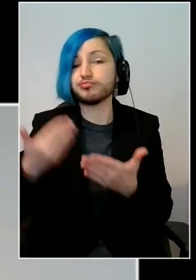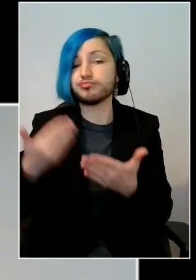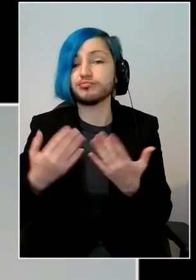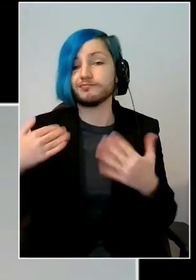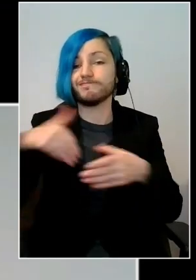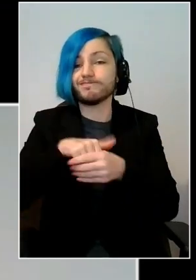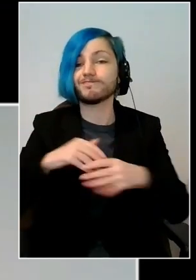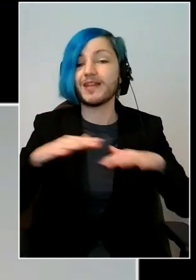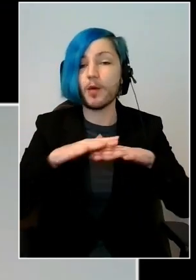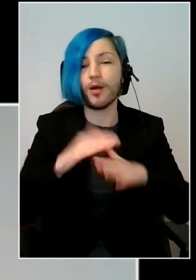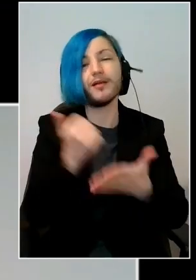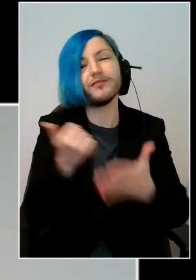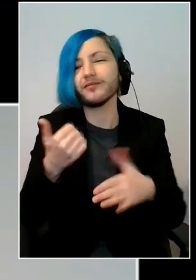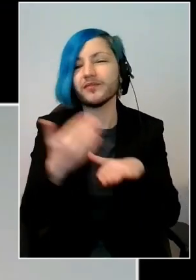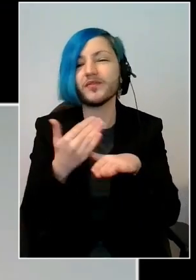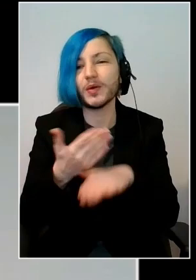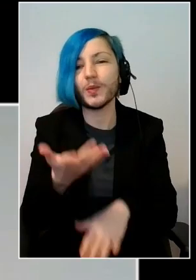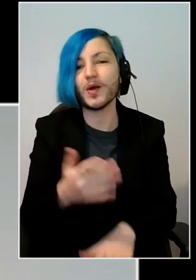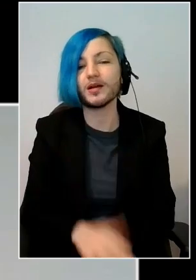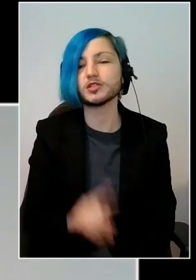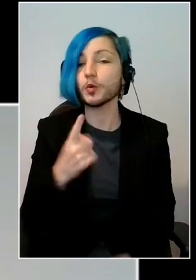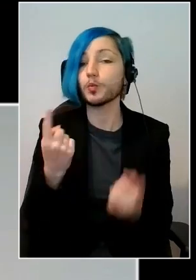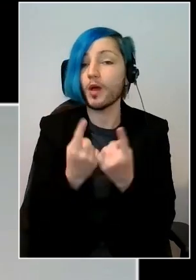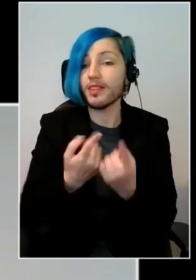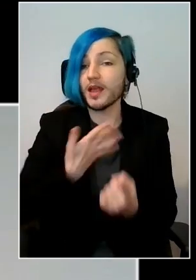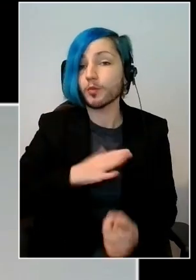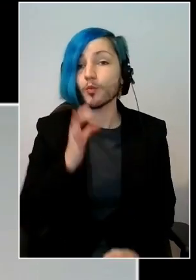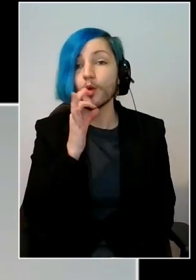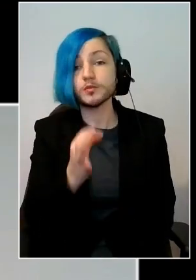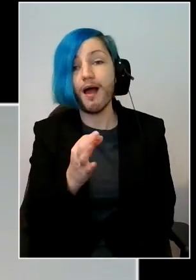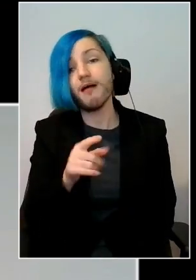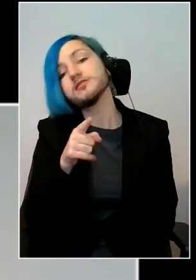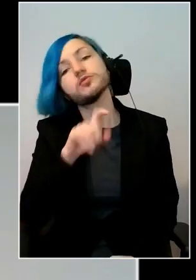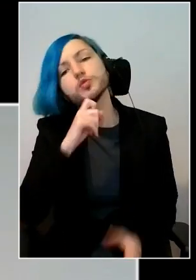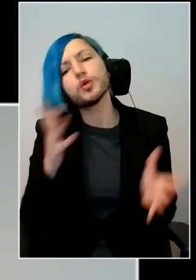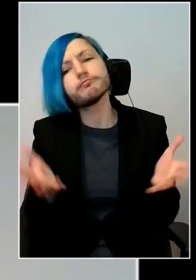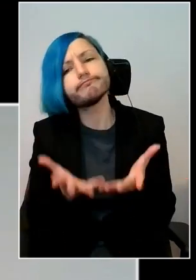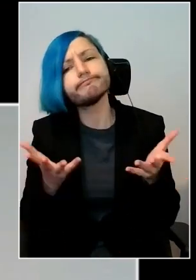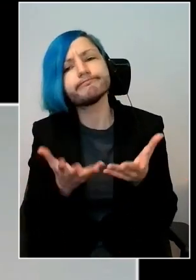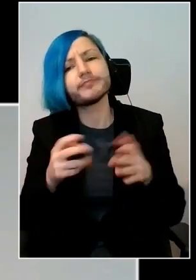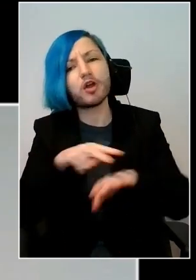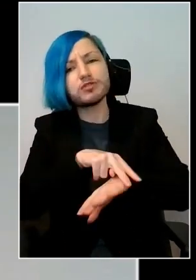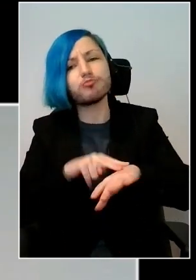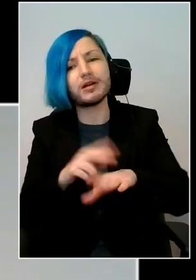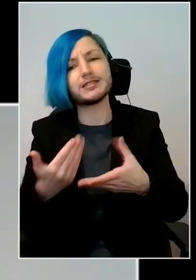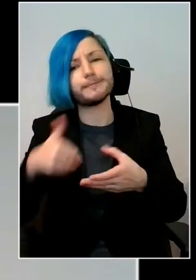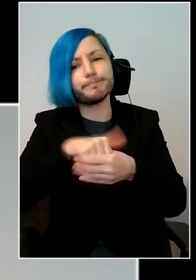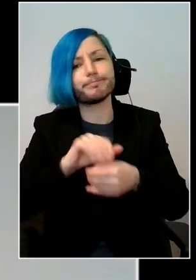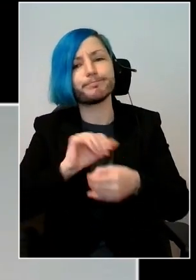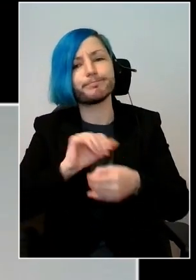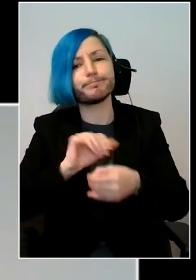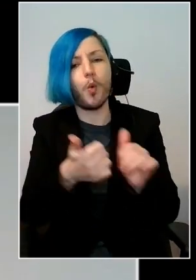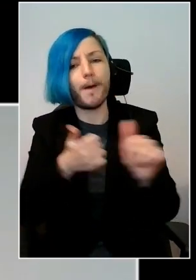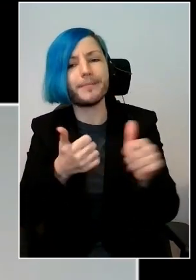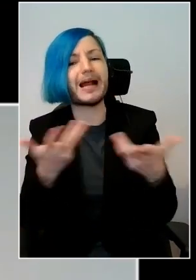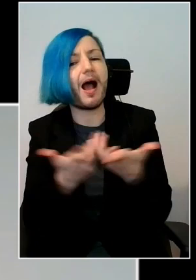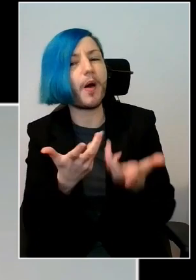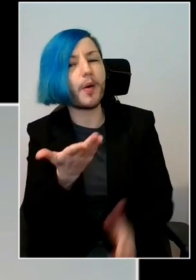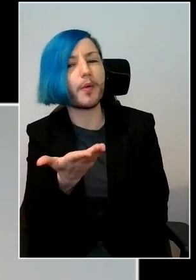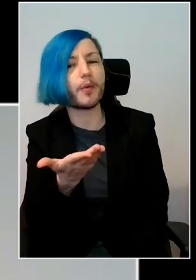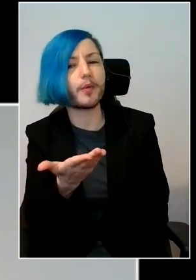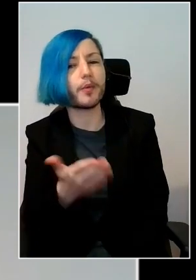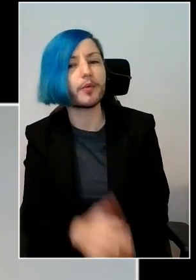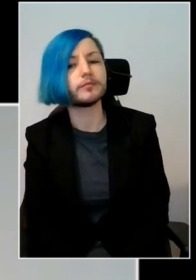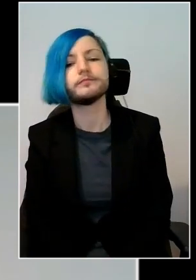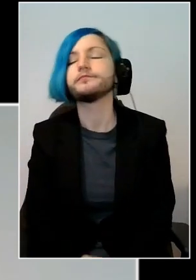One of the things I would just like to ask, how would you encourage apprentices to join your company? So